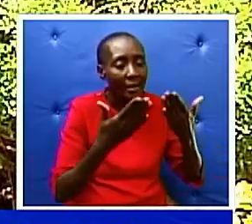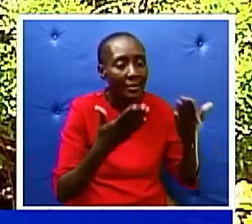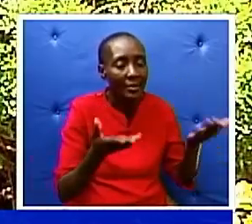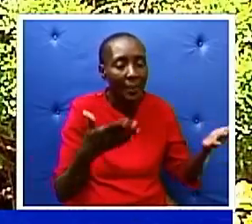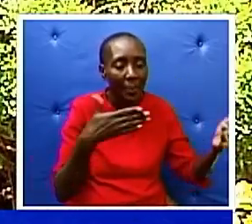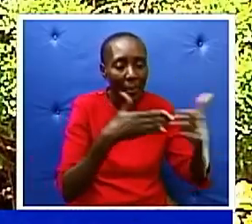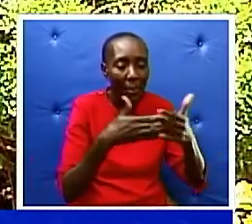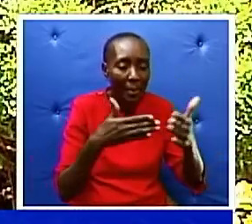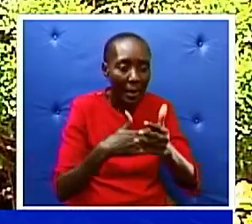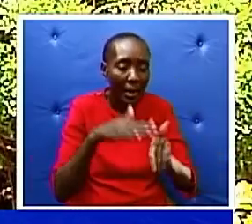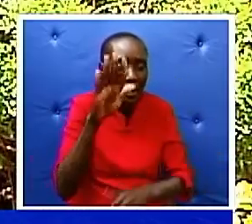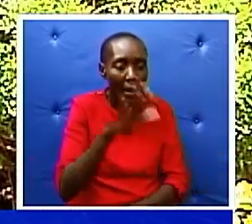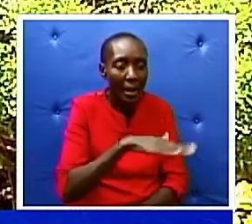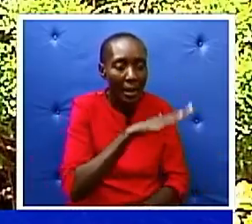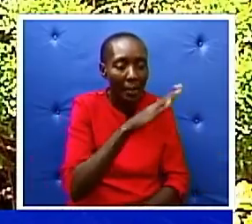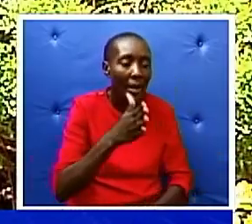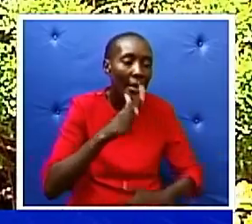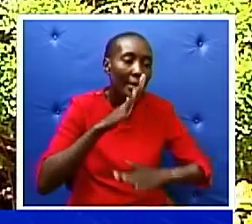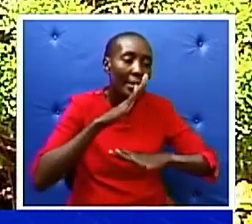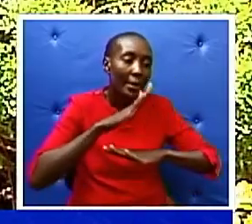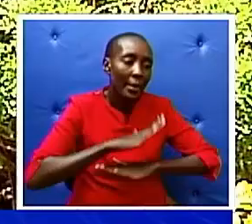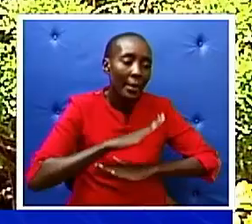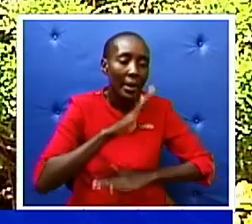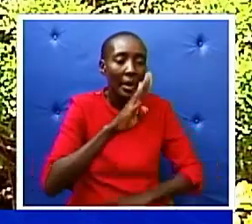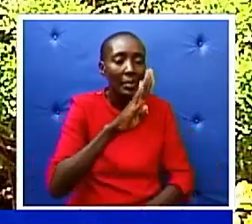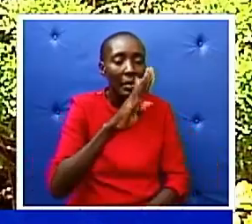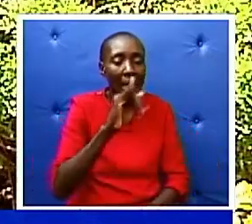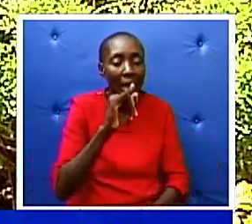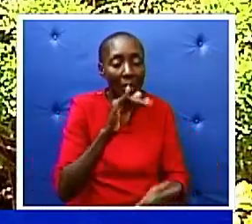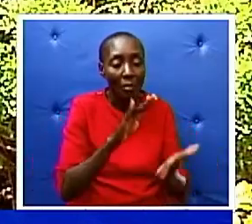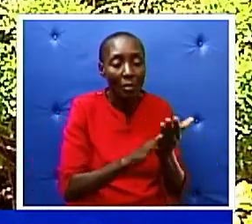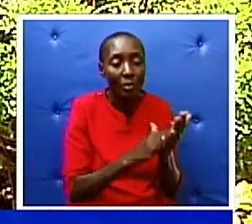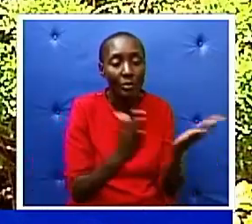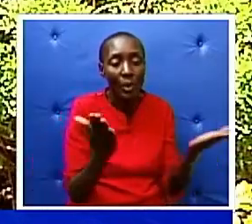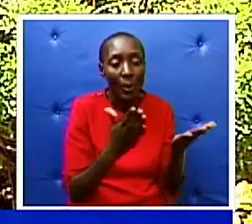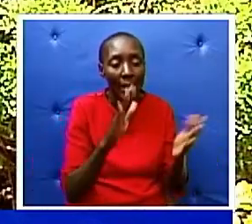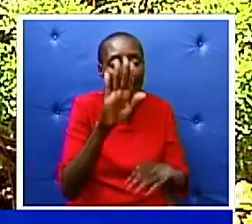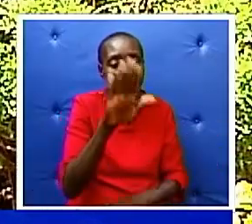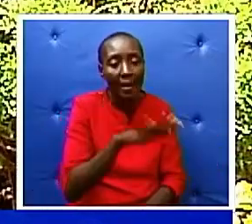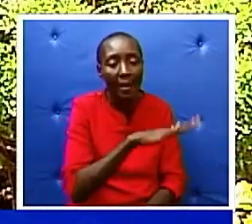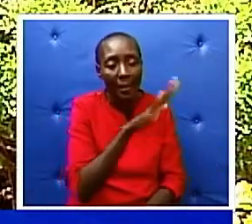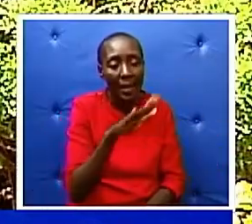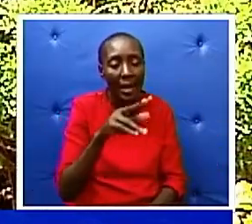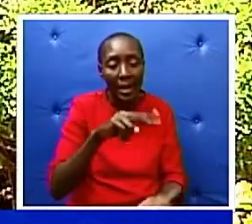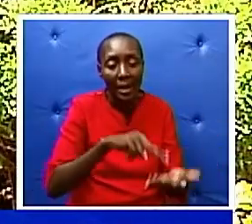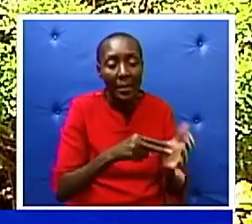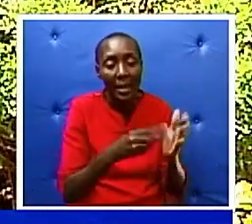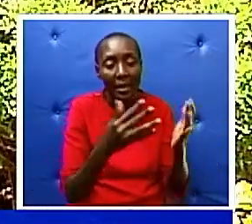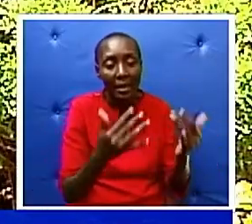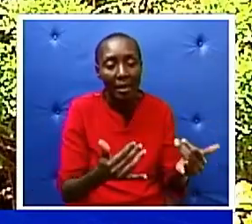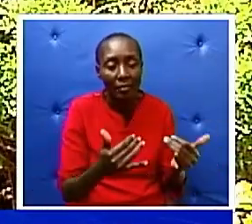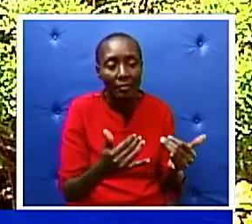break. So, and the BBI bill is in parliament. So, basically,